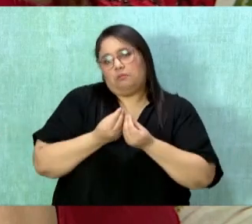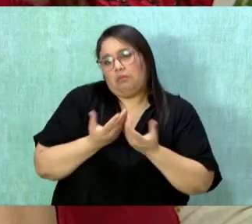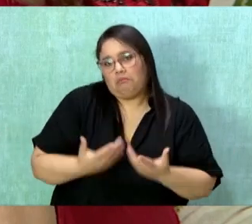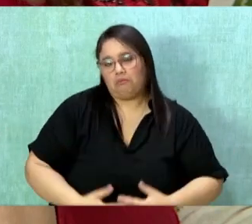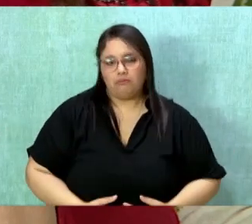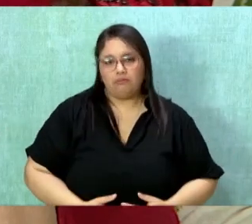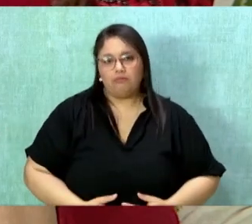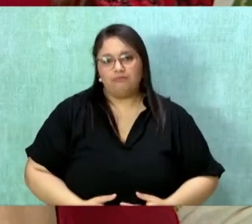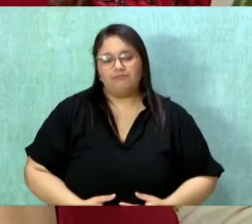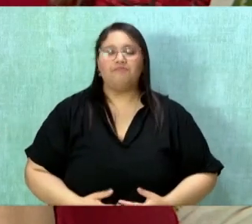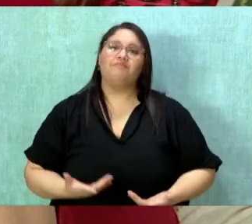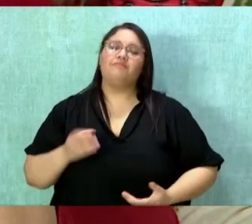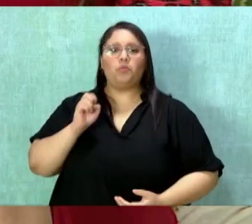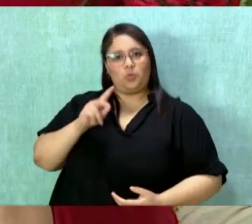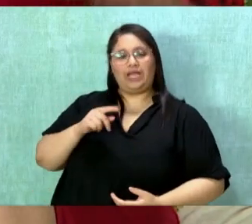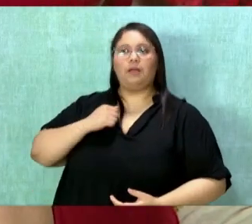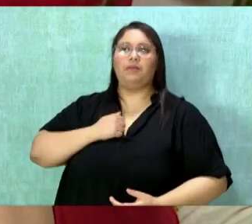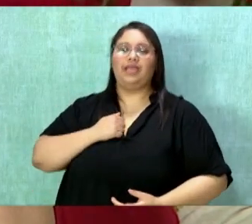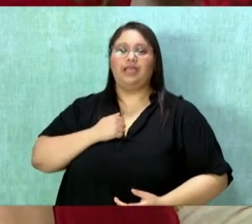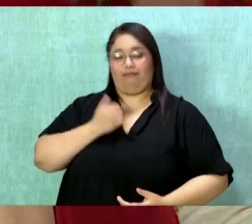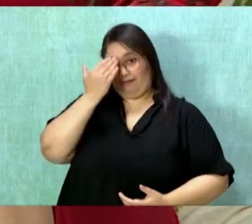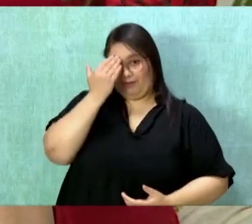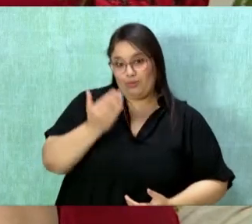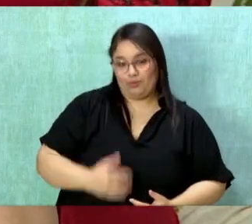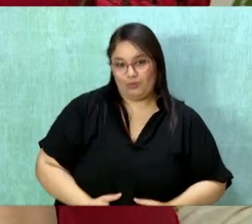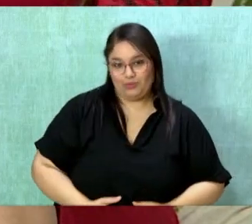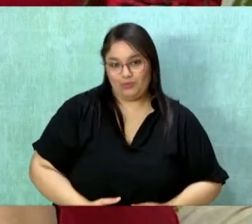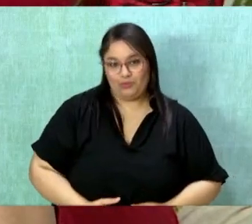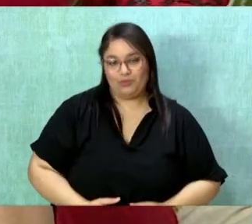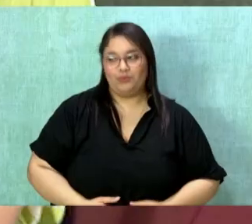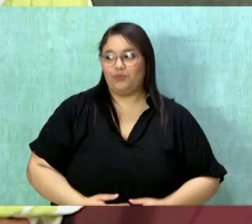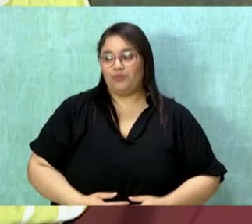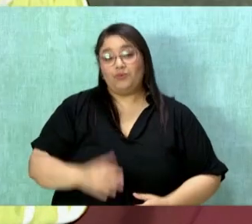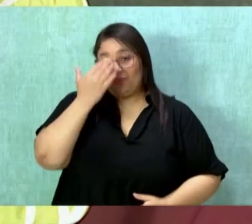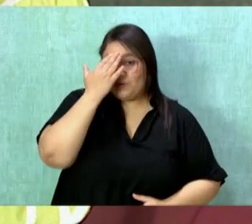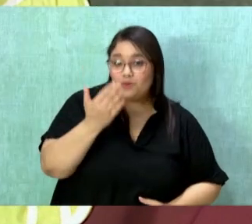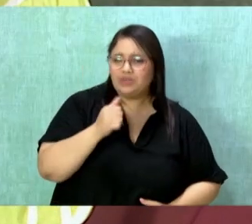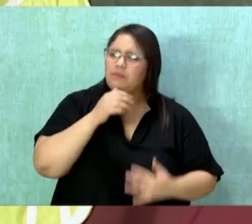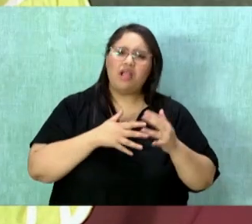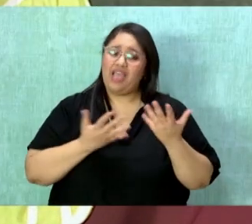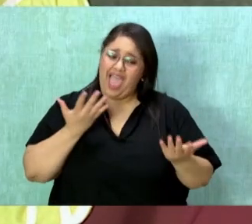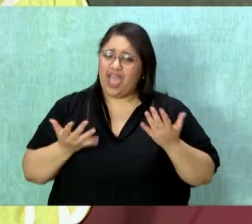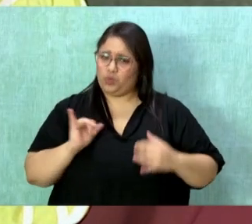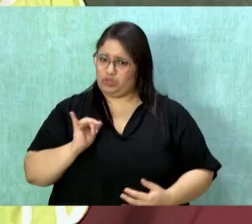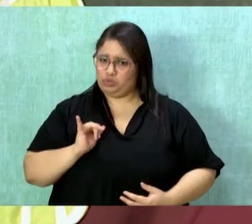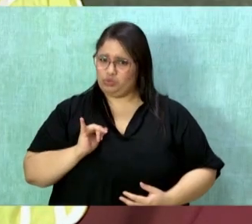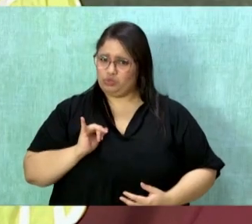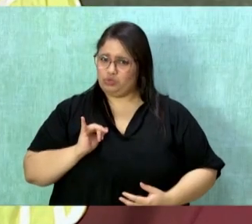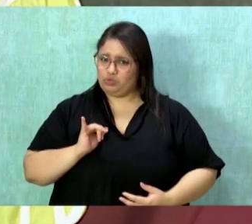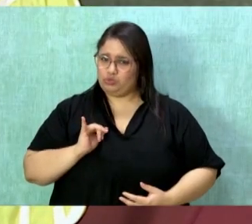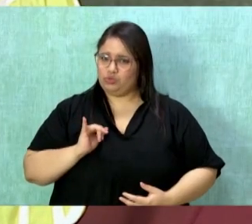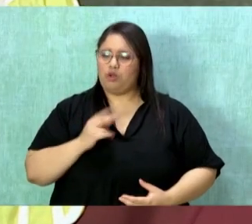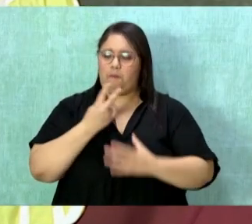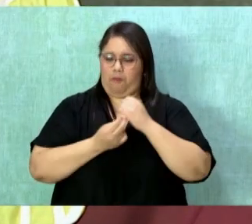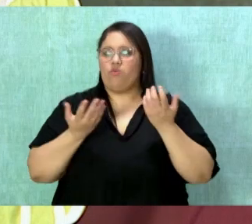something or a sign. Okay, I can say hello. Yes. So it's hello. Hello. Does it matter what hand?